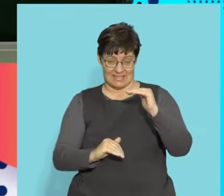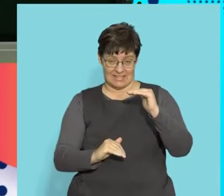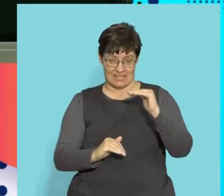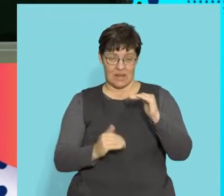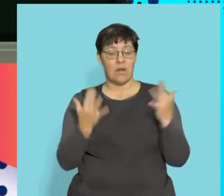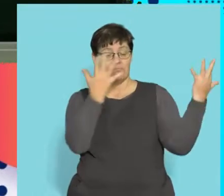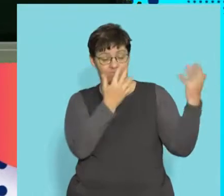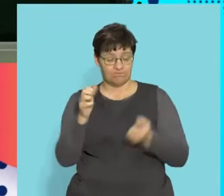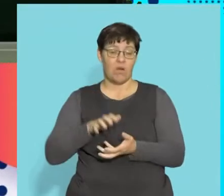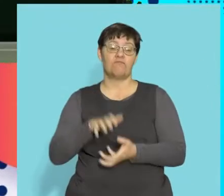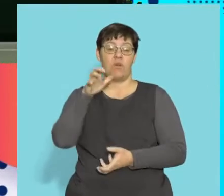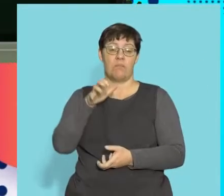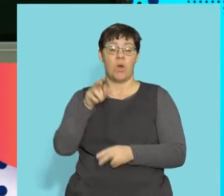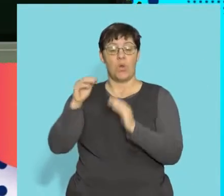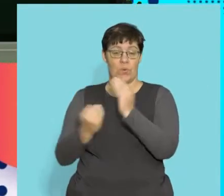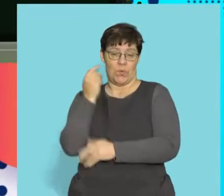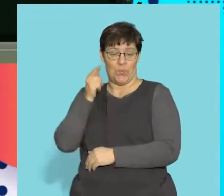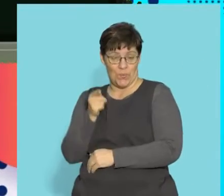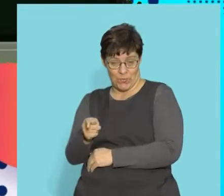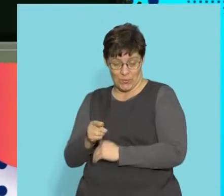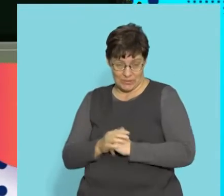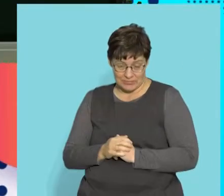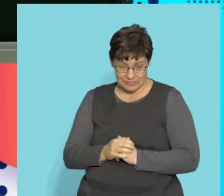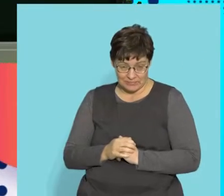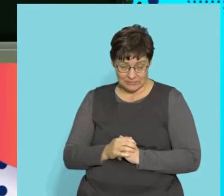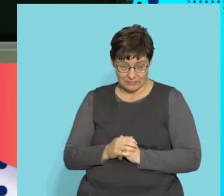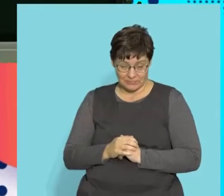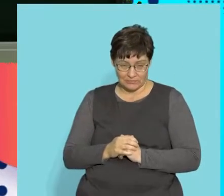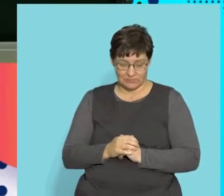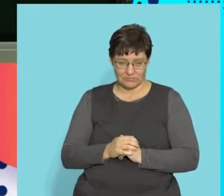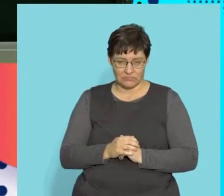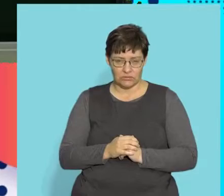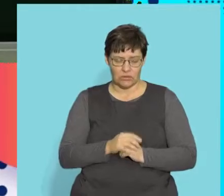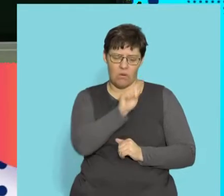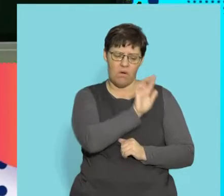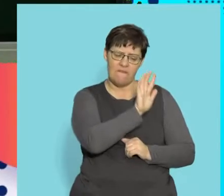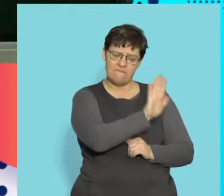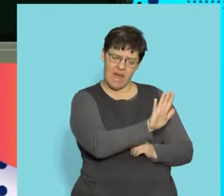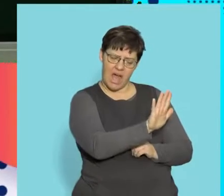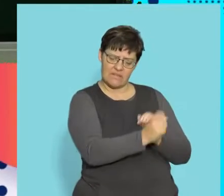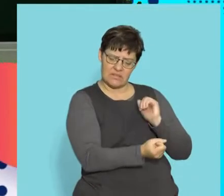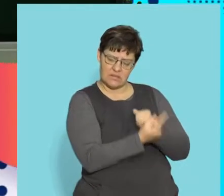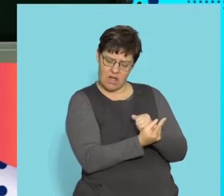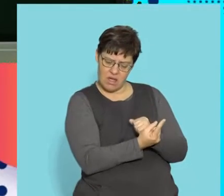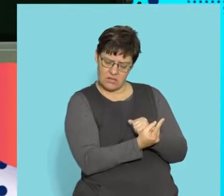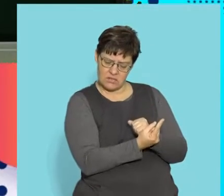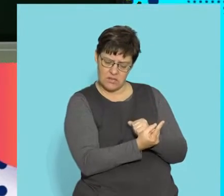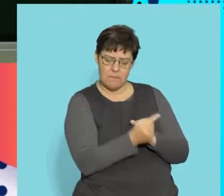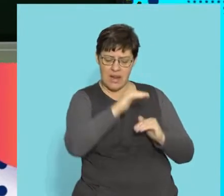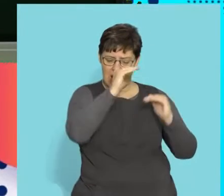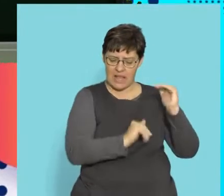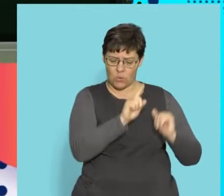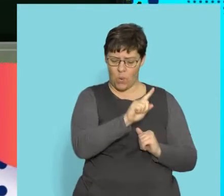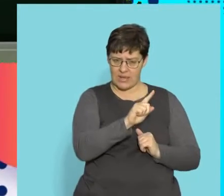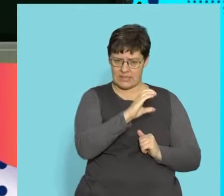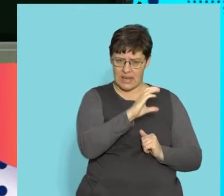centimeter, and we're going to have to calculate the volume according to this decrease in size. So if each side is originally 5